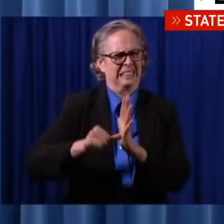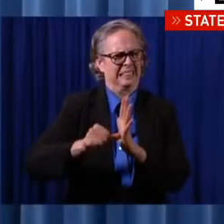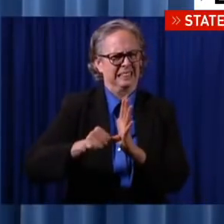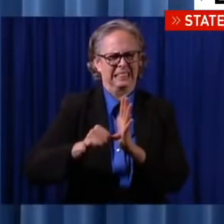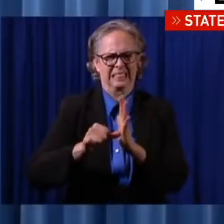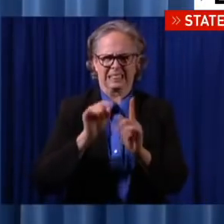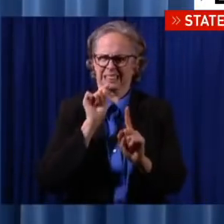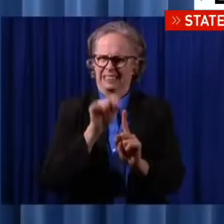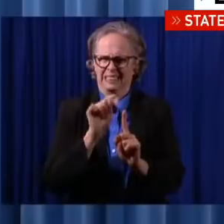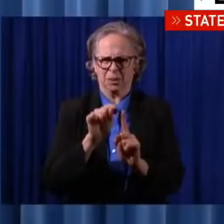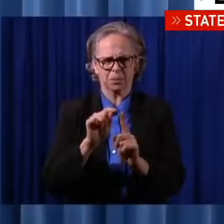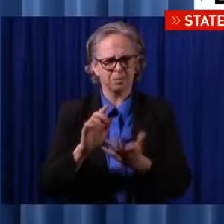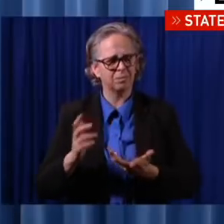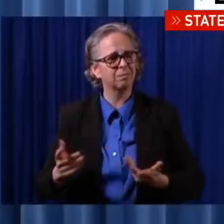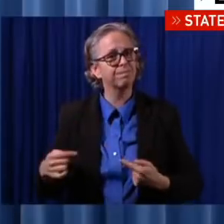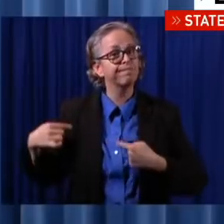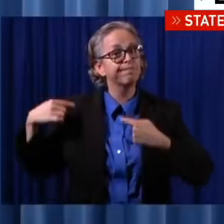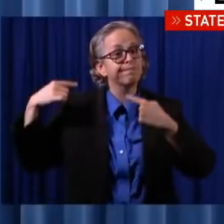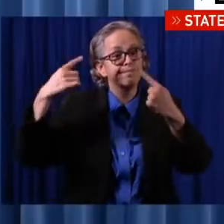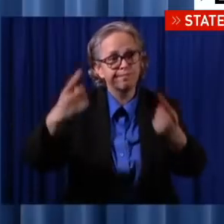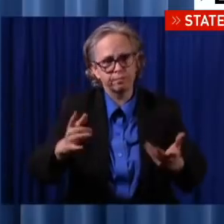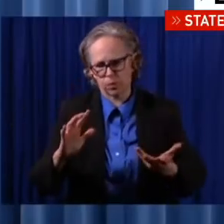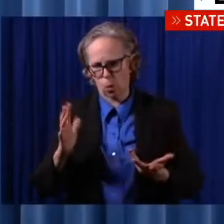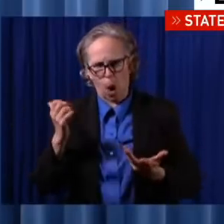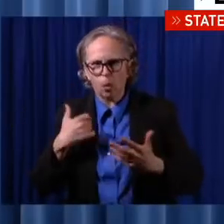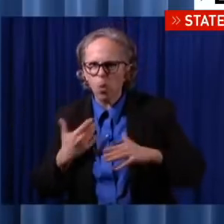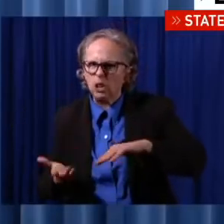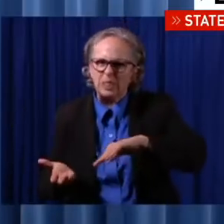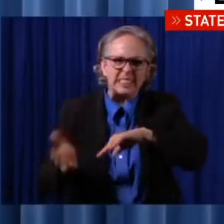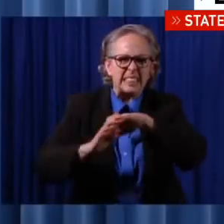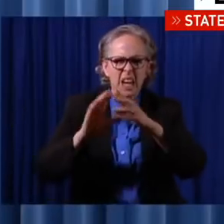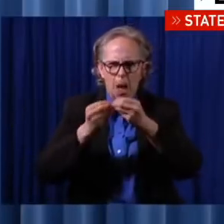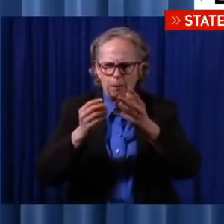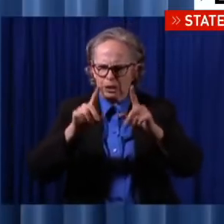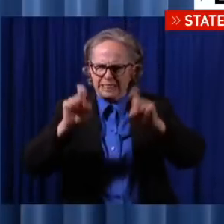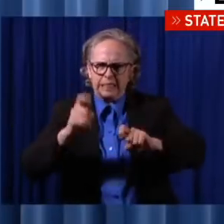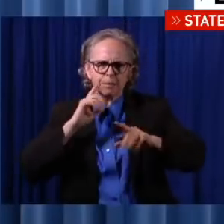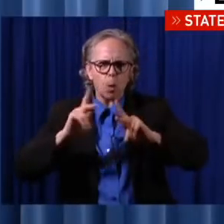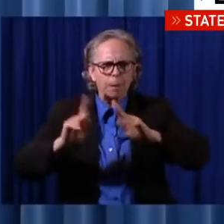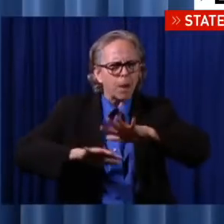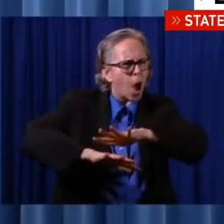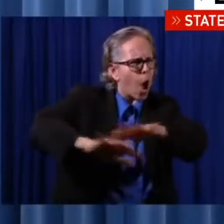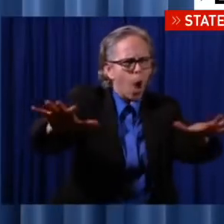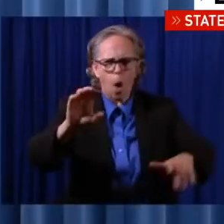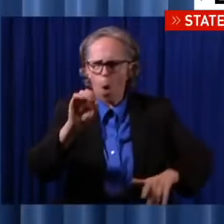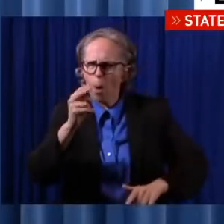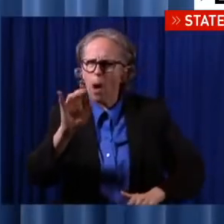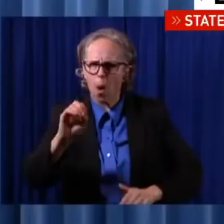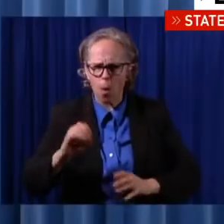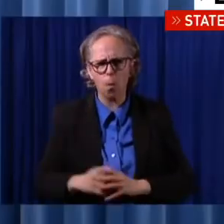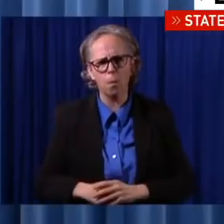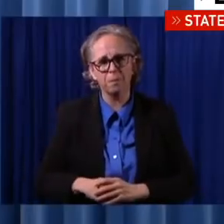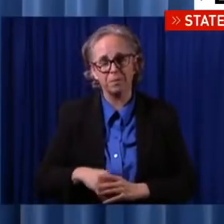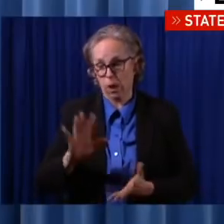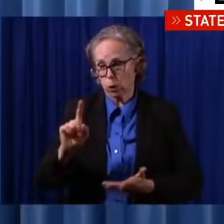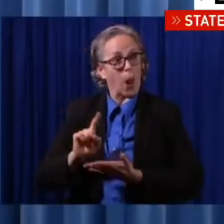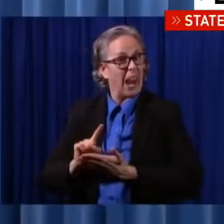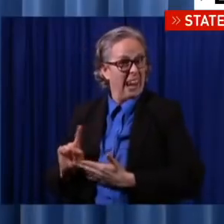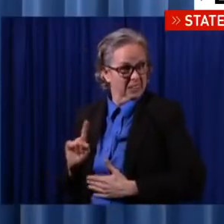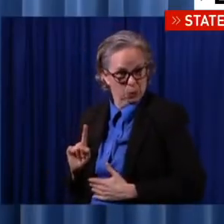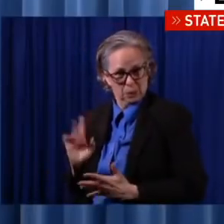increase testing in the state of Ohio. Last week we announced a new effort led by our Minority Health Strike